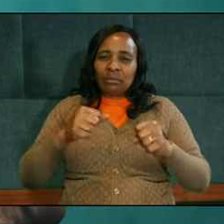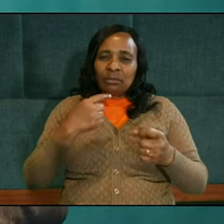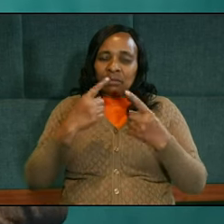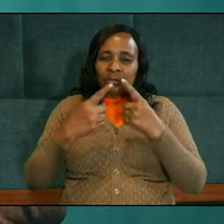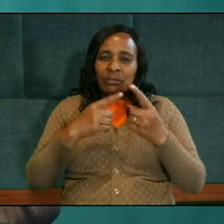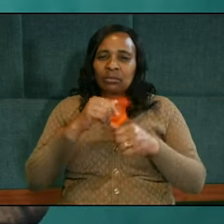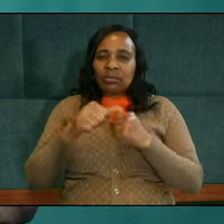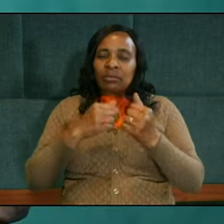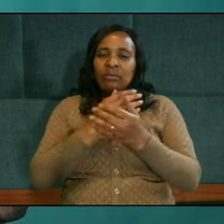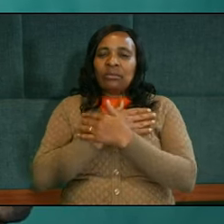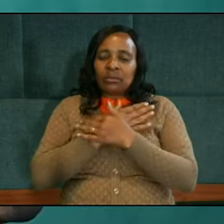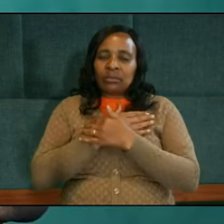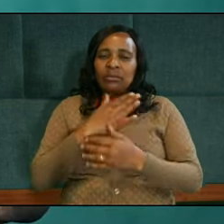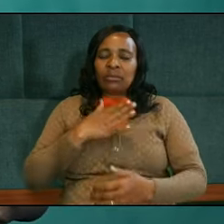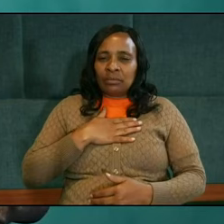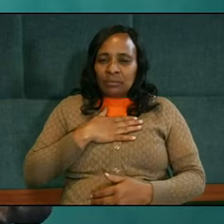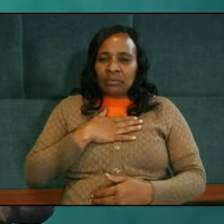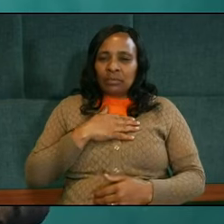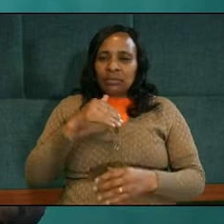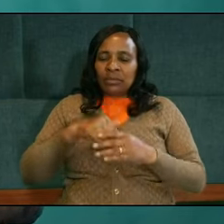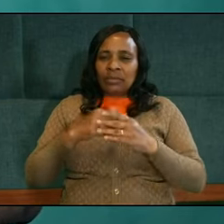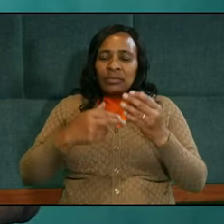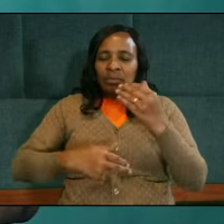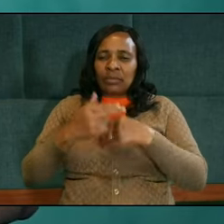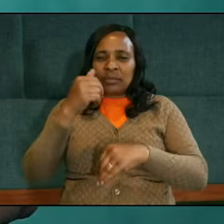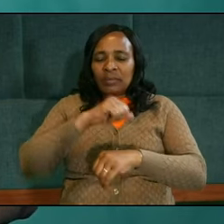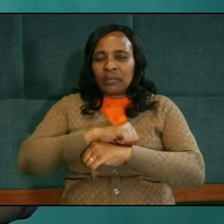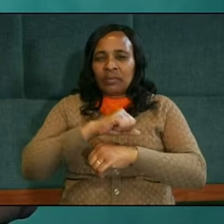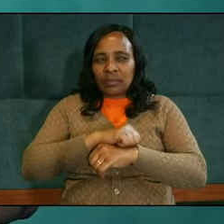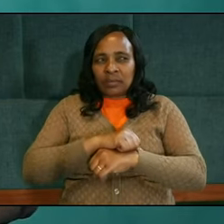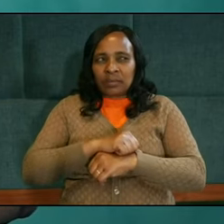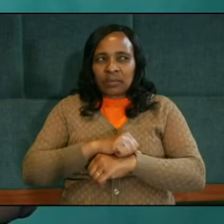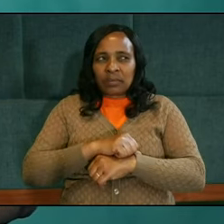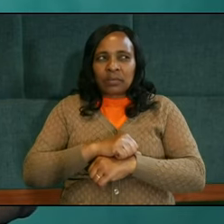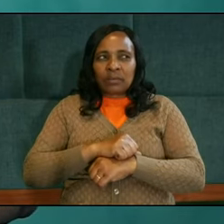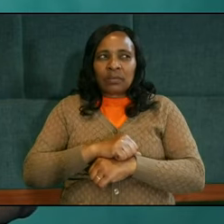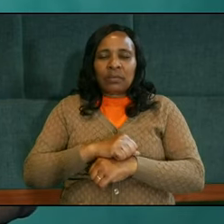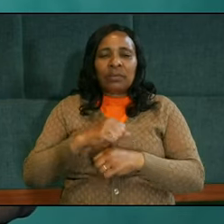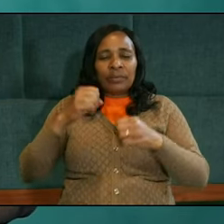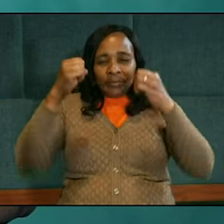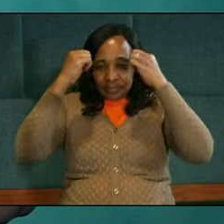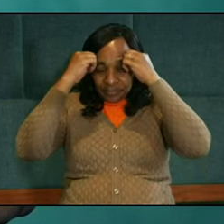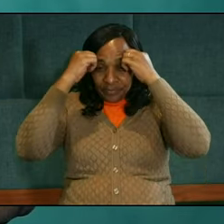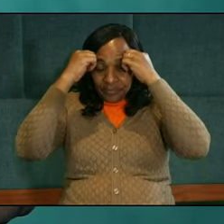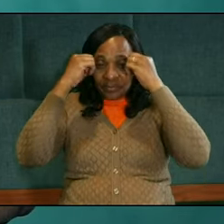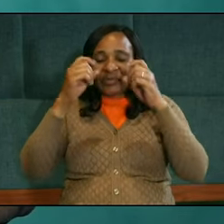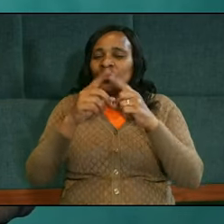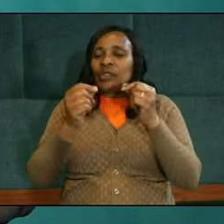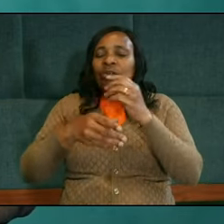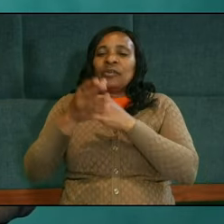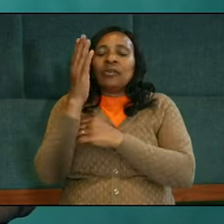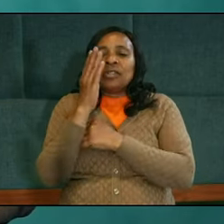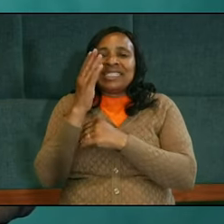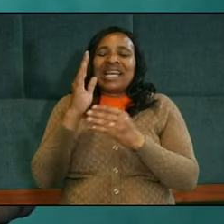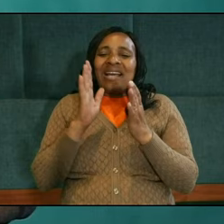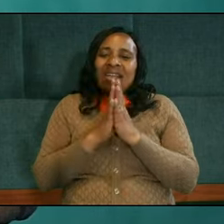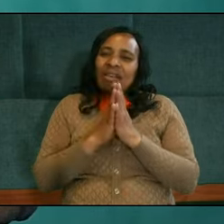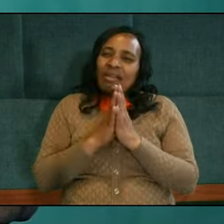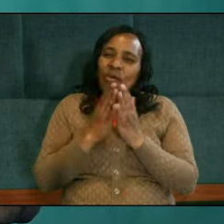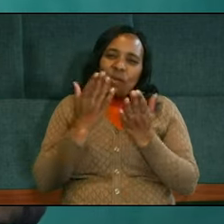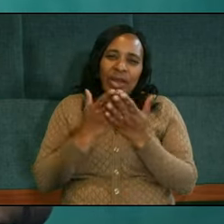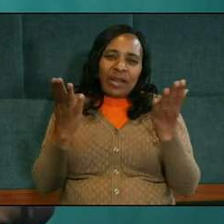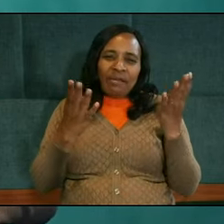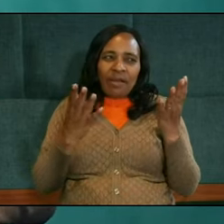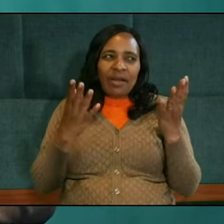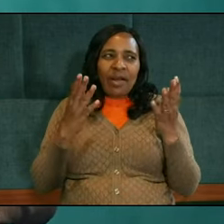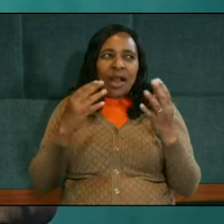a friend of mine in high school, mm-hmm. he used to be really dedicated to God's word, and whenever he